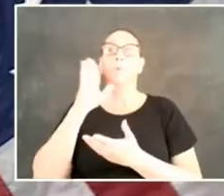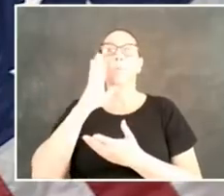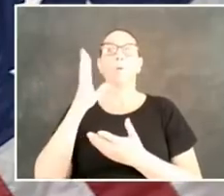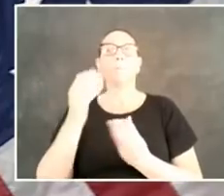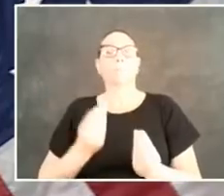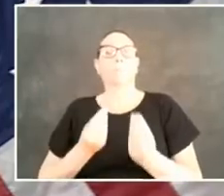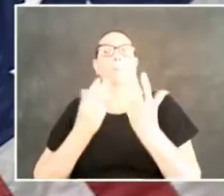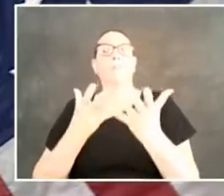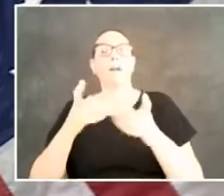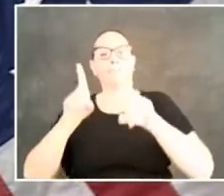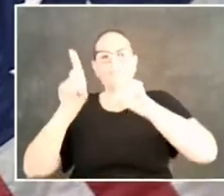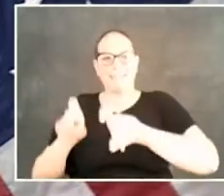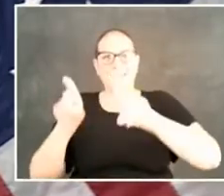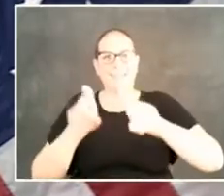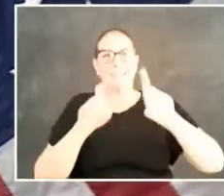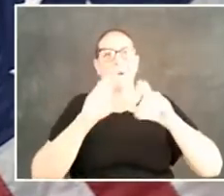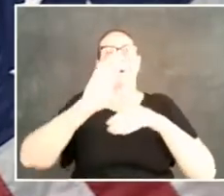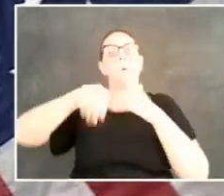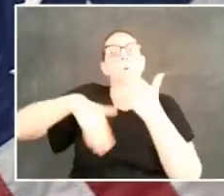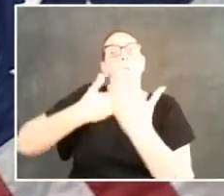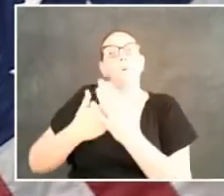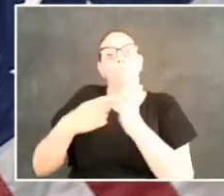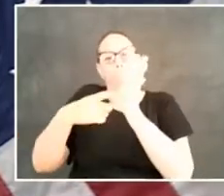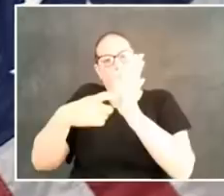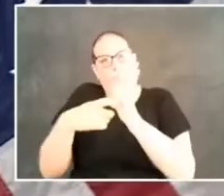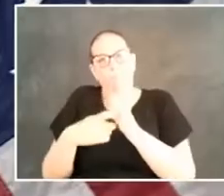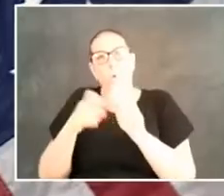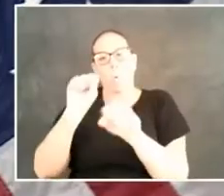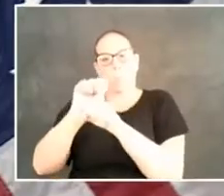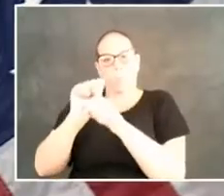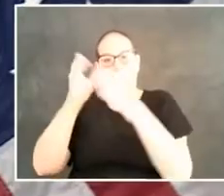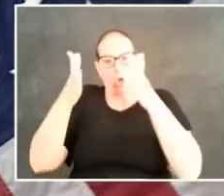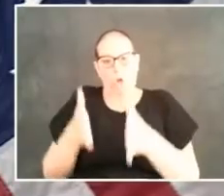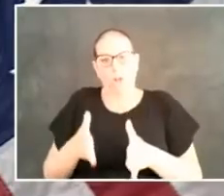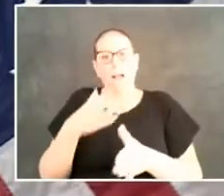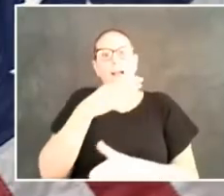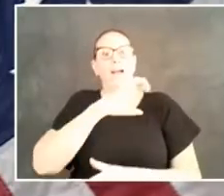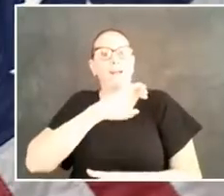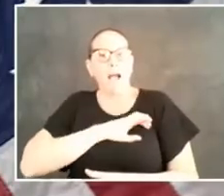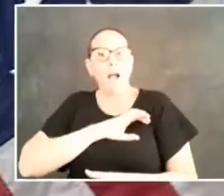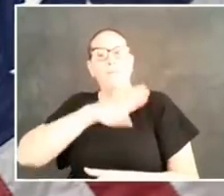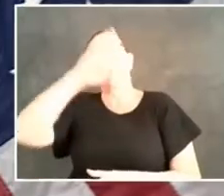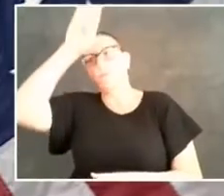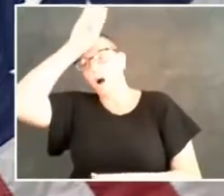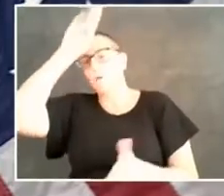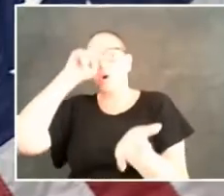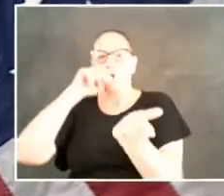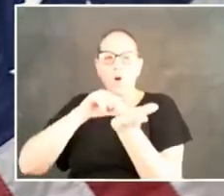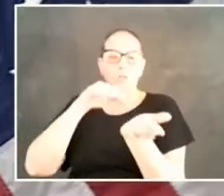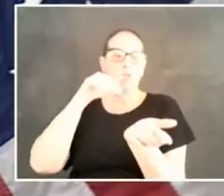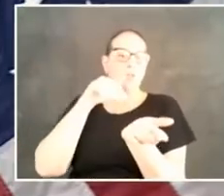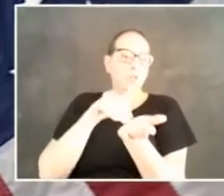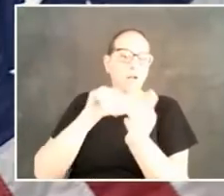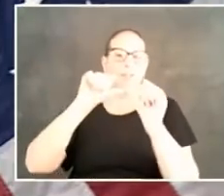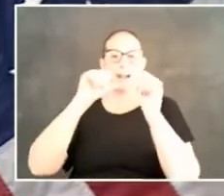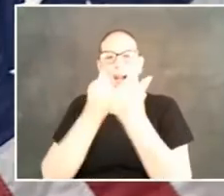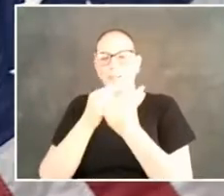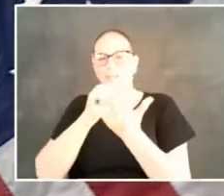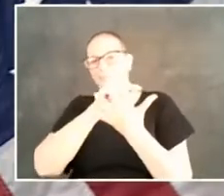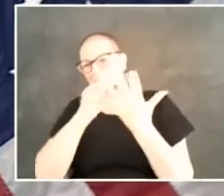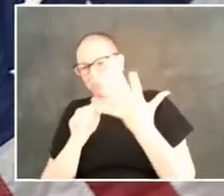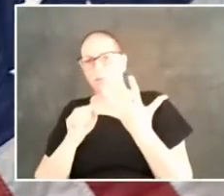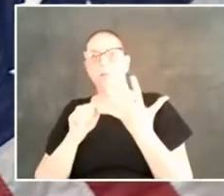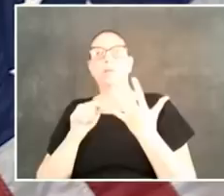all New York City healthcare workers who want that antibody test, they will get it. It